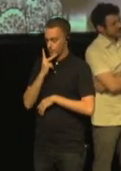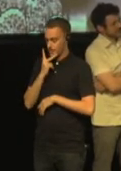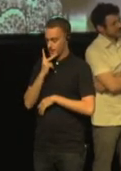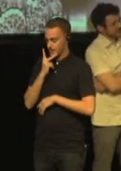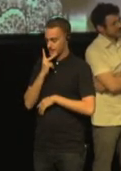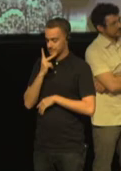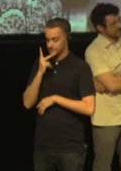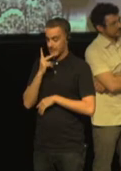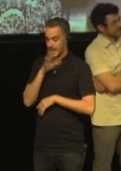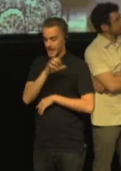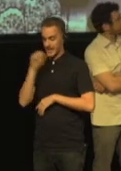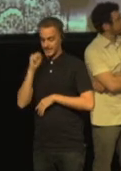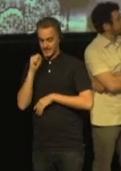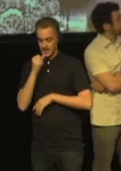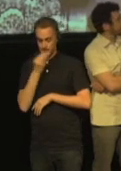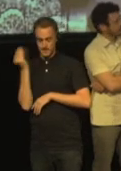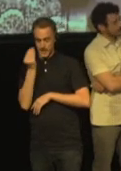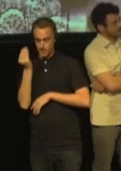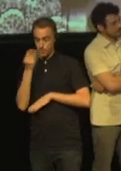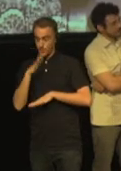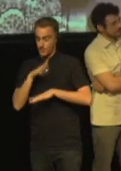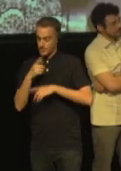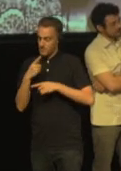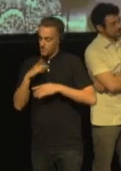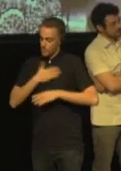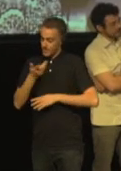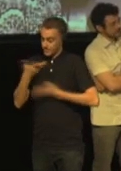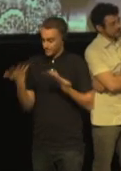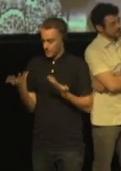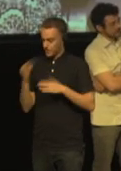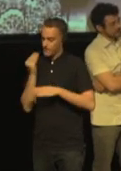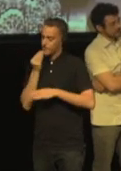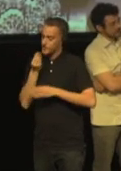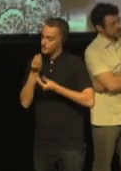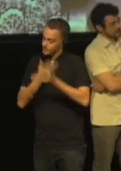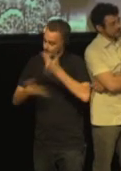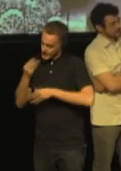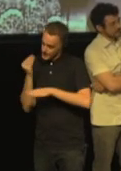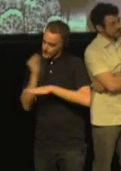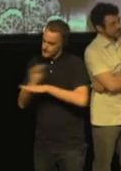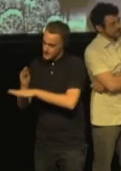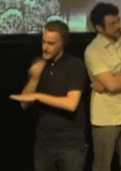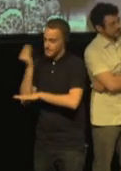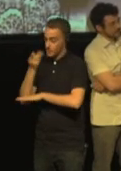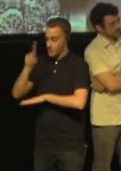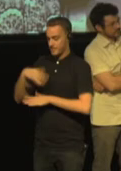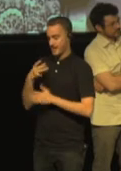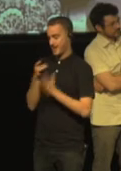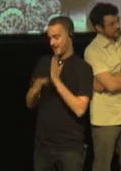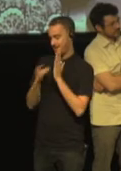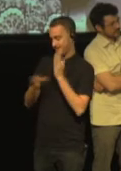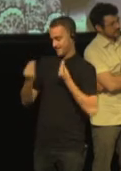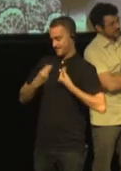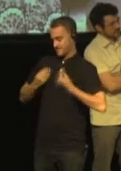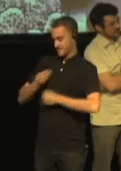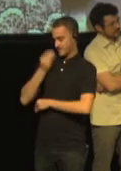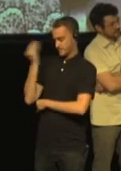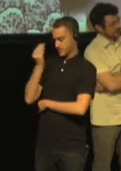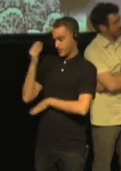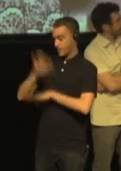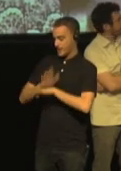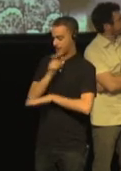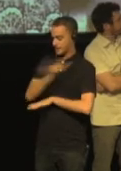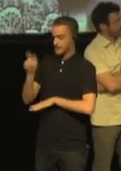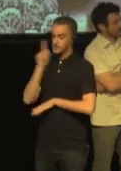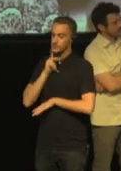better funding and support, and of course, we hope, a better quality of life for deafblind people. So, just to reiterate